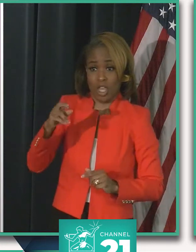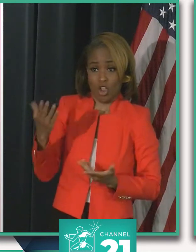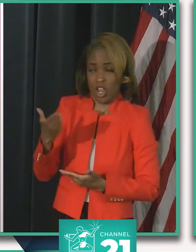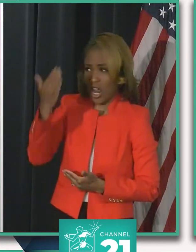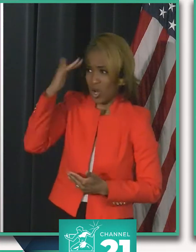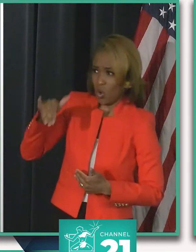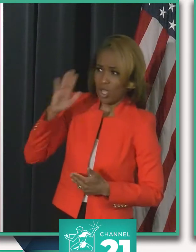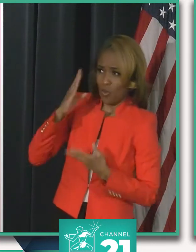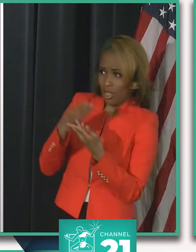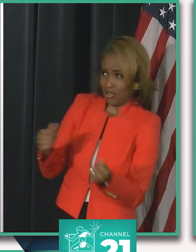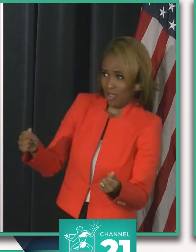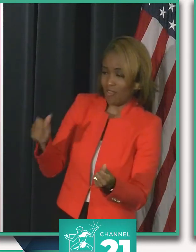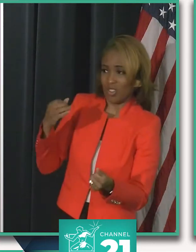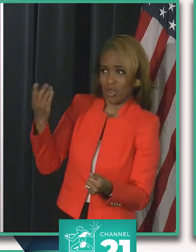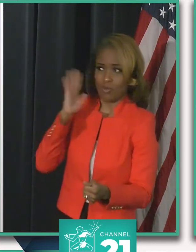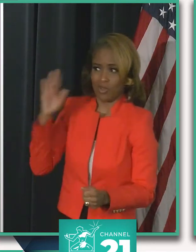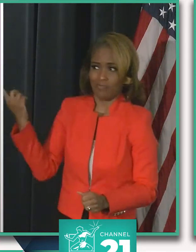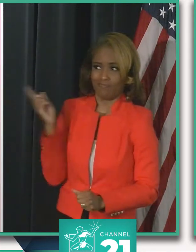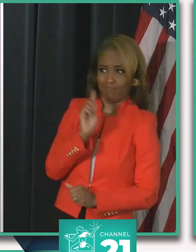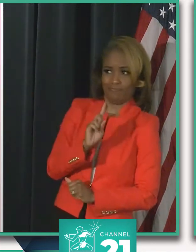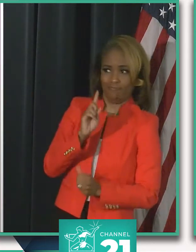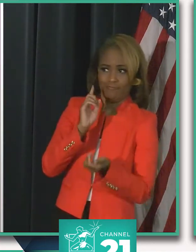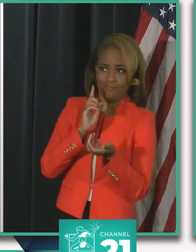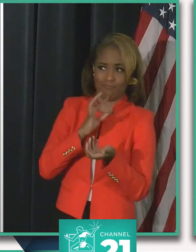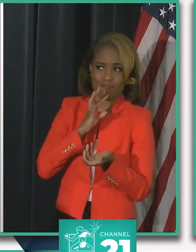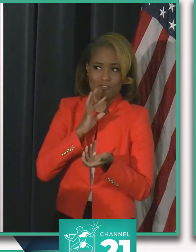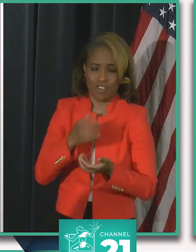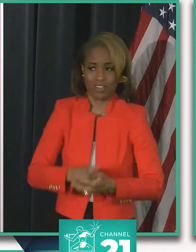this out. So I'm going to have the deputy mayor come up and address this.